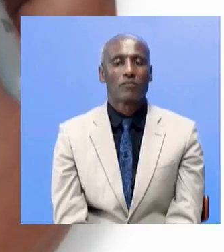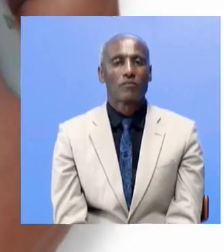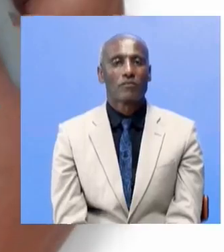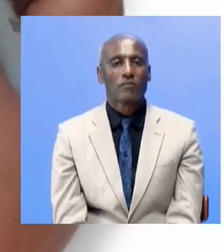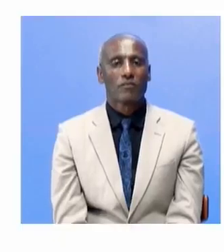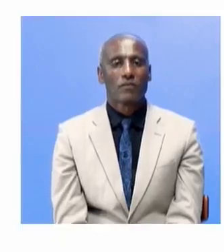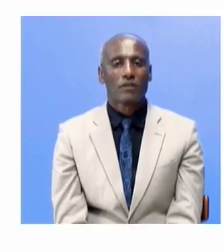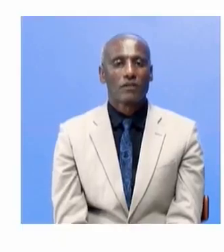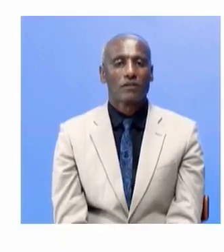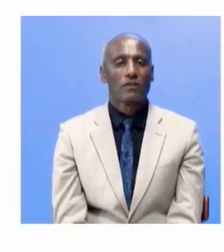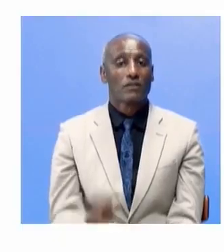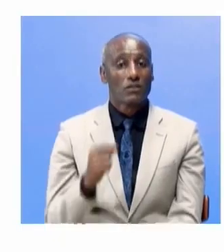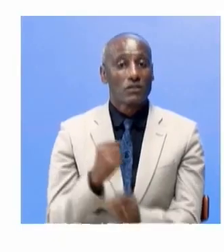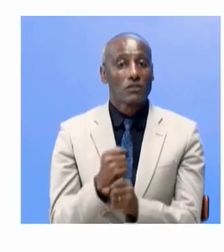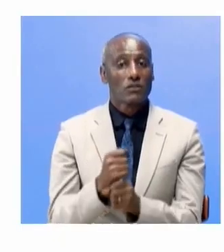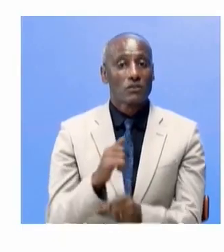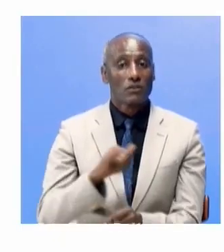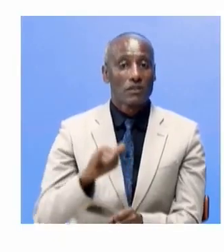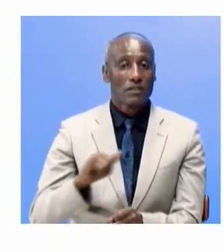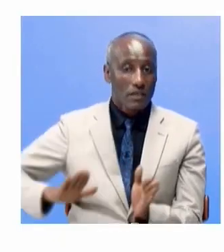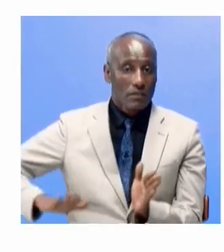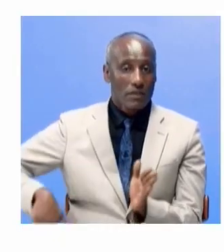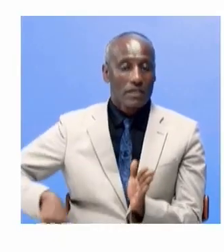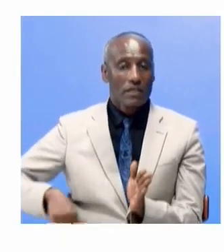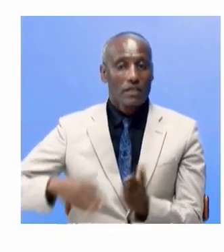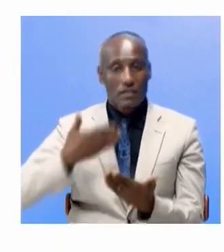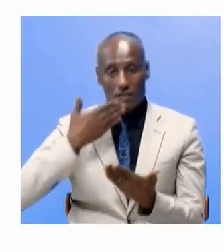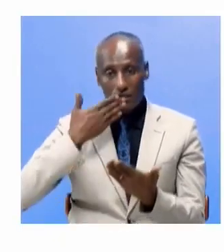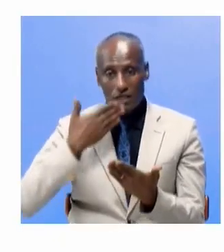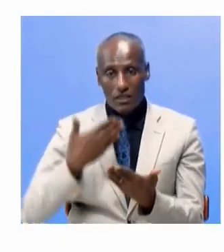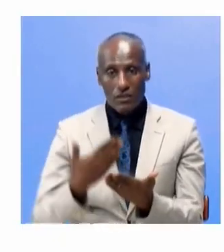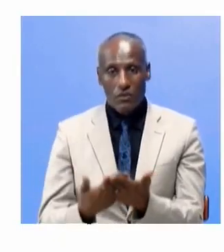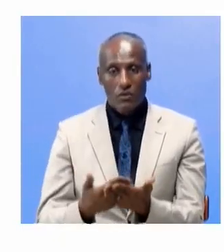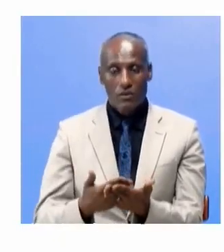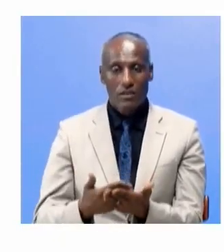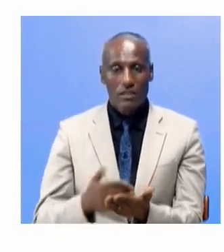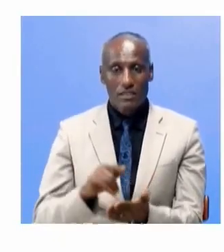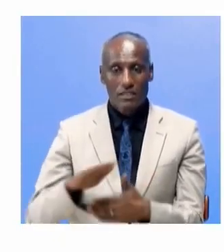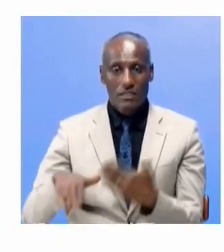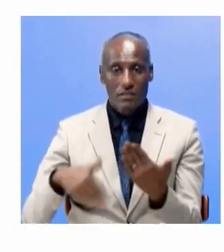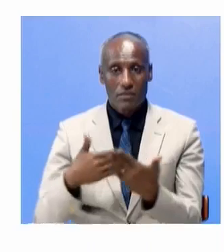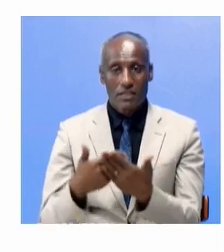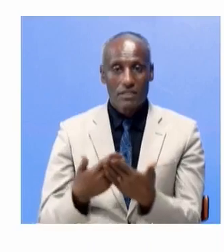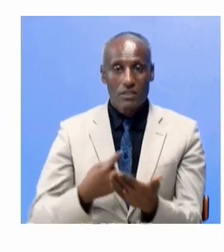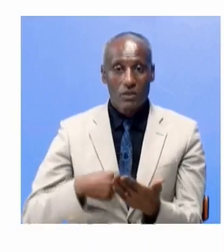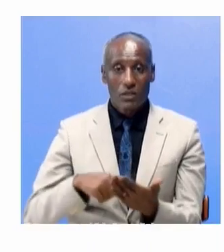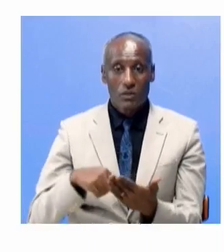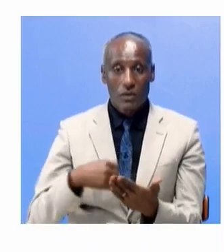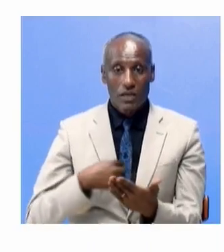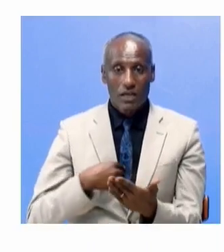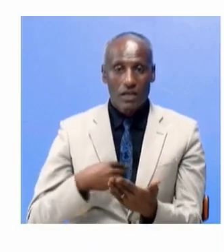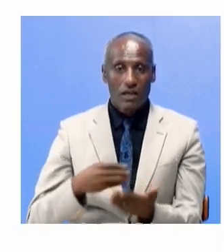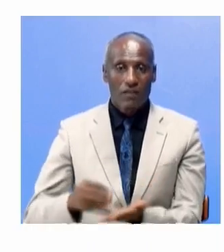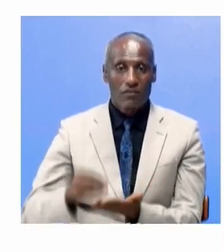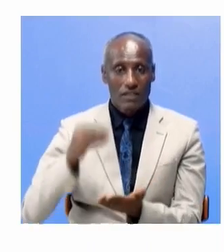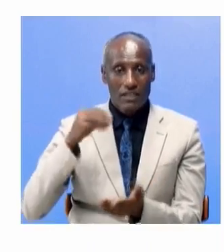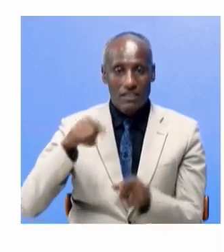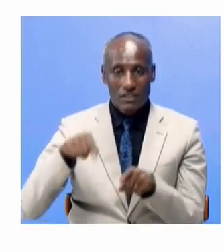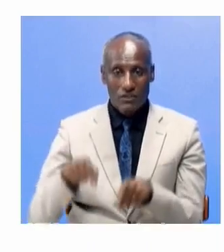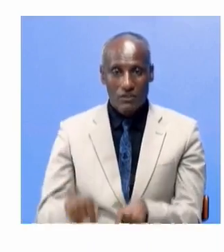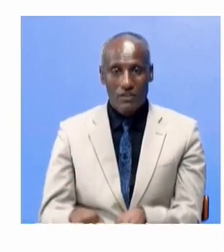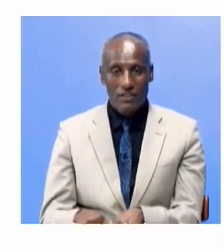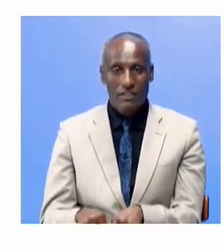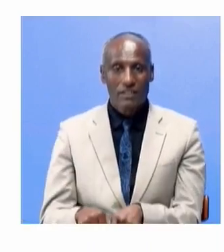Do the left one like this. Thank you. Students, let's summarize what we've learned today. Today we have